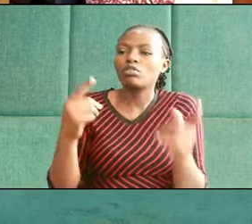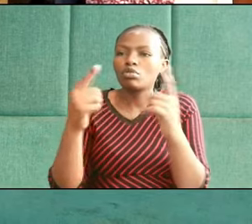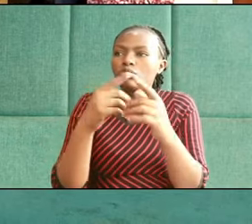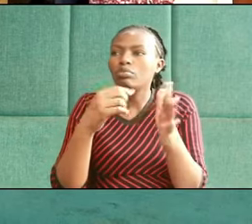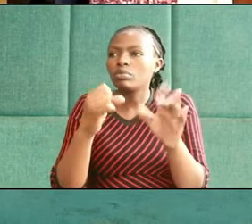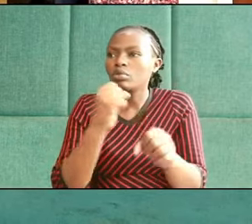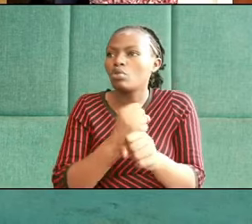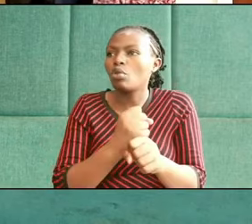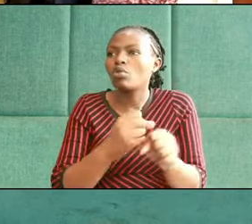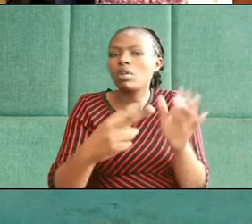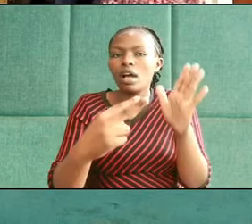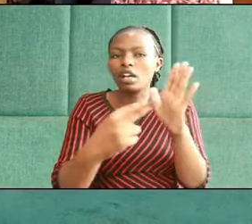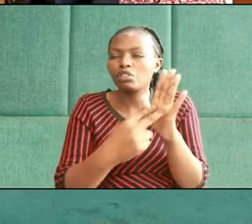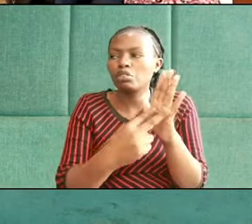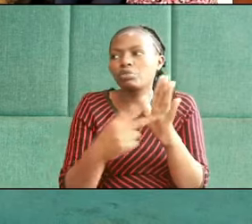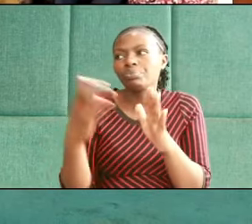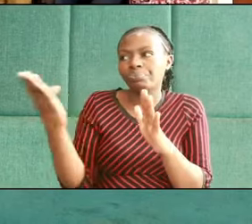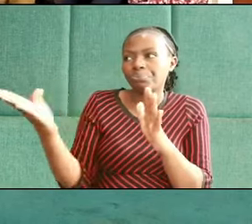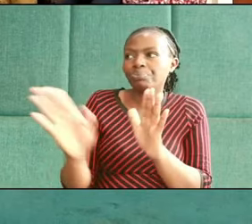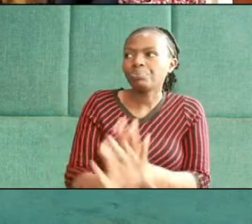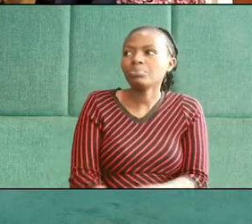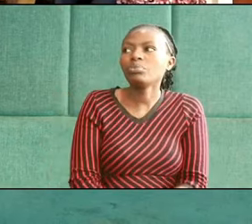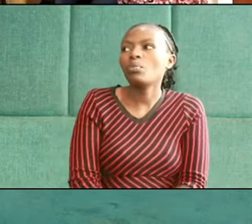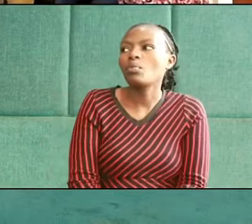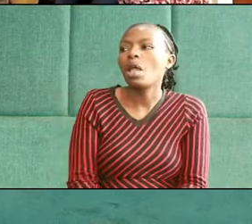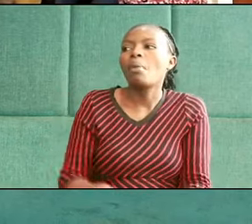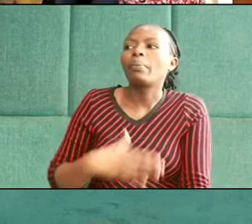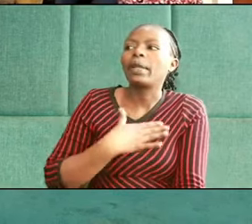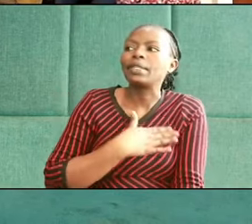Come, Tendai and Baba Tendai here.